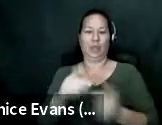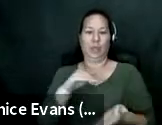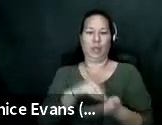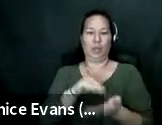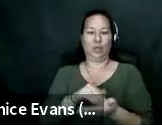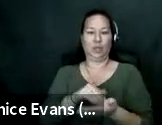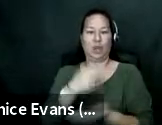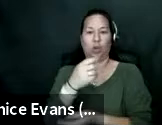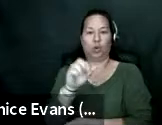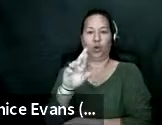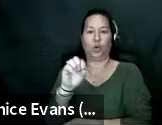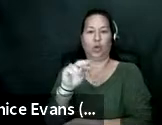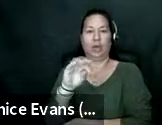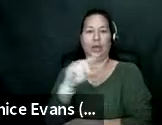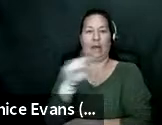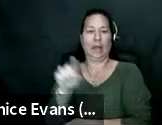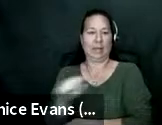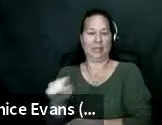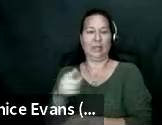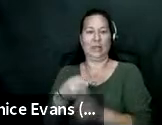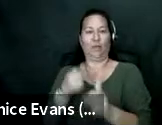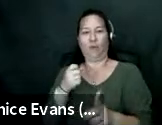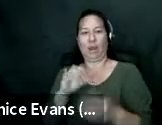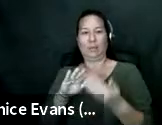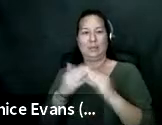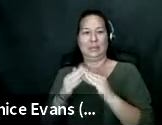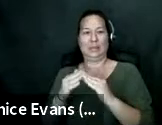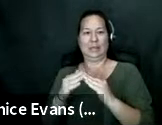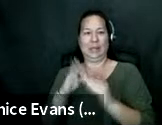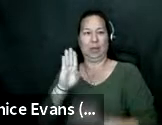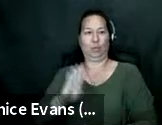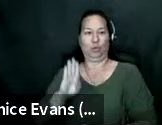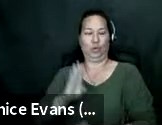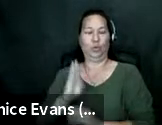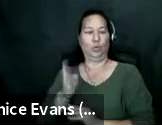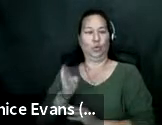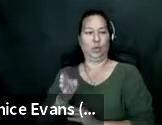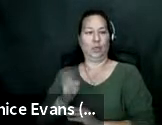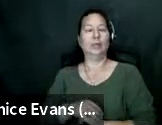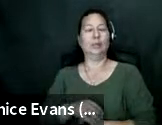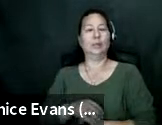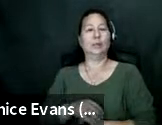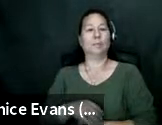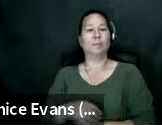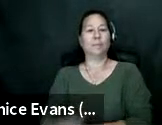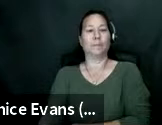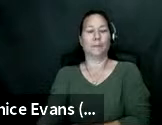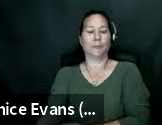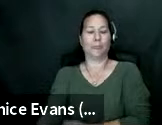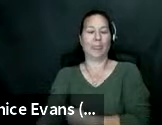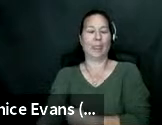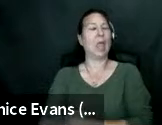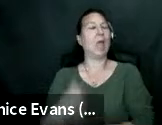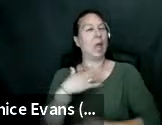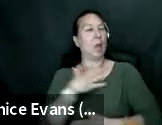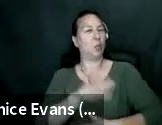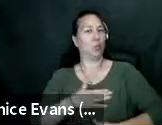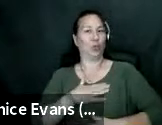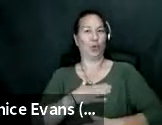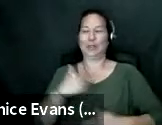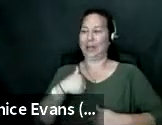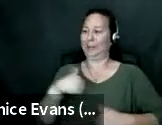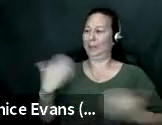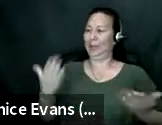Berkeley. Good evening. I appreciate being here to speak about Beyond the Blueprint and answer